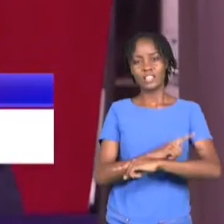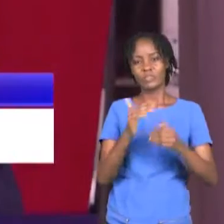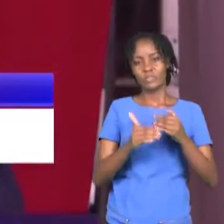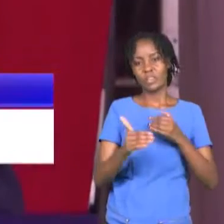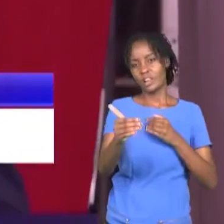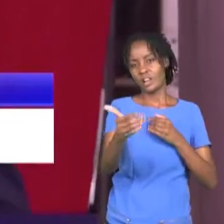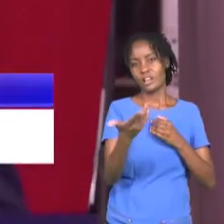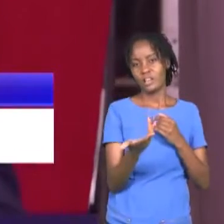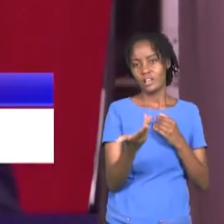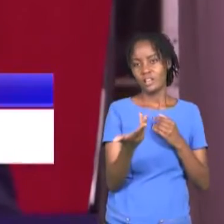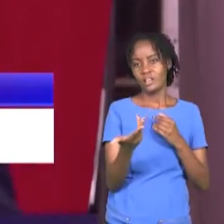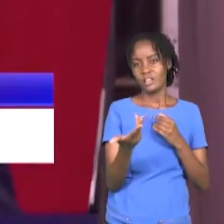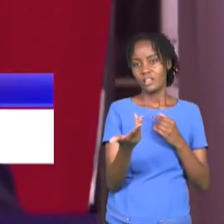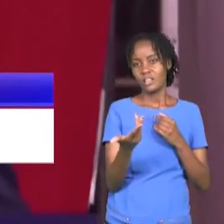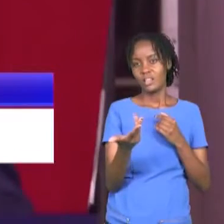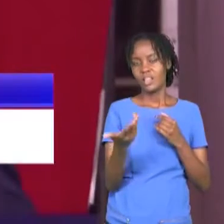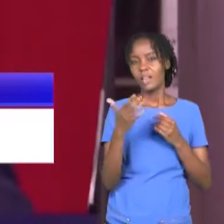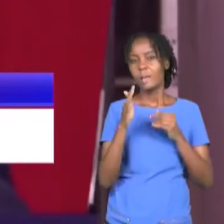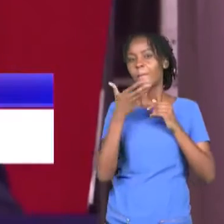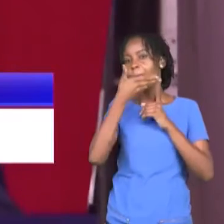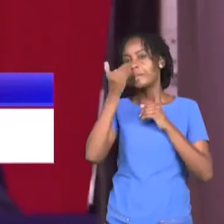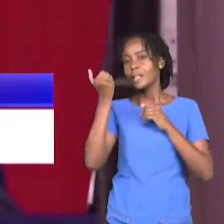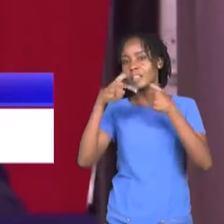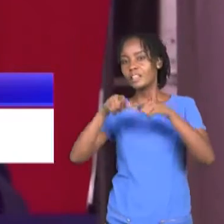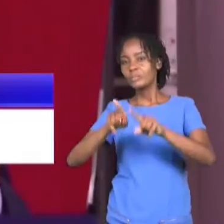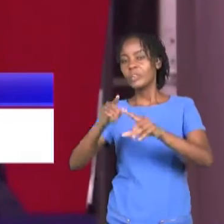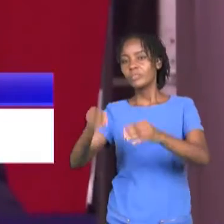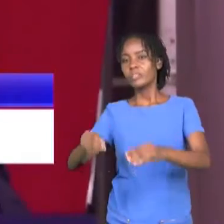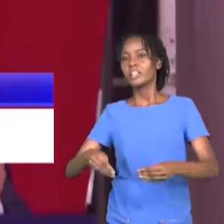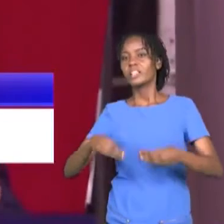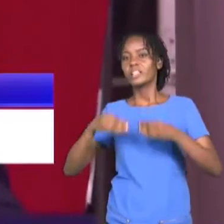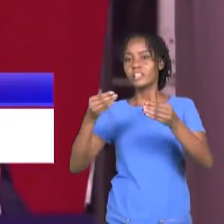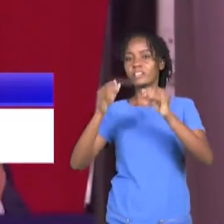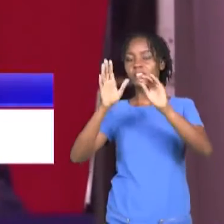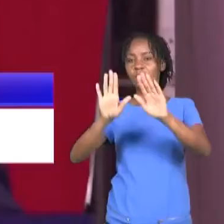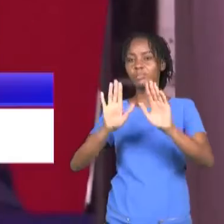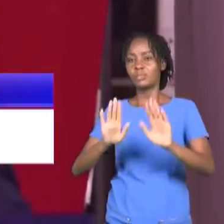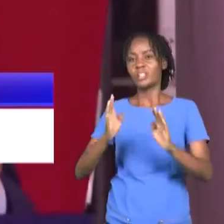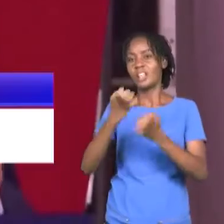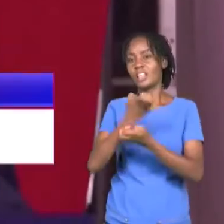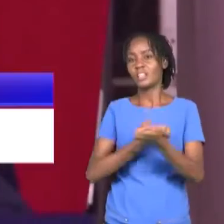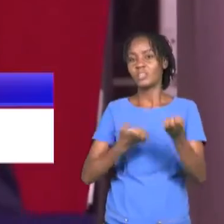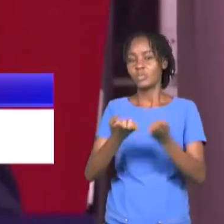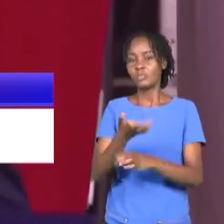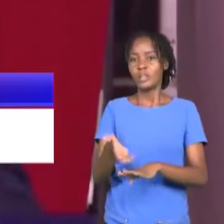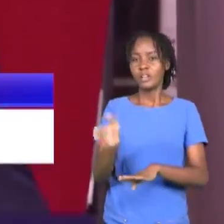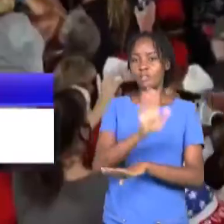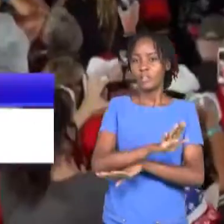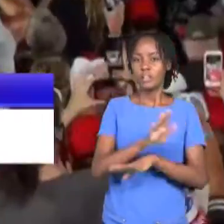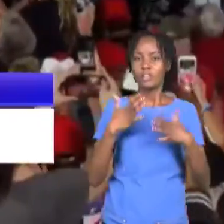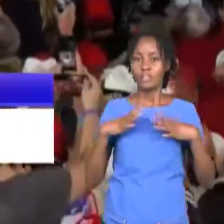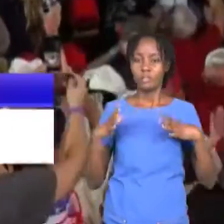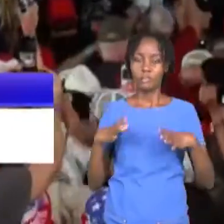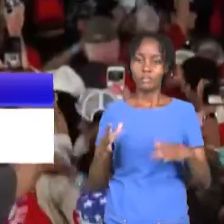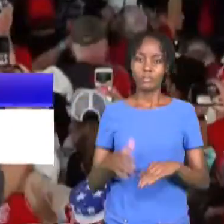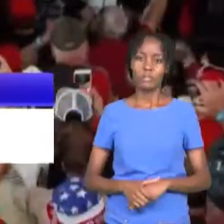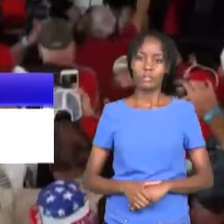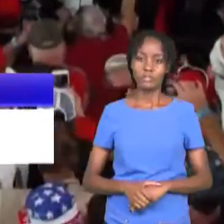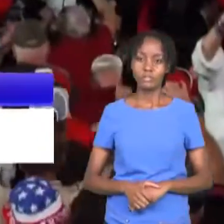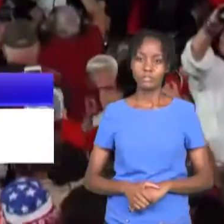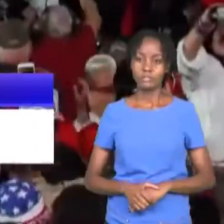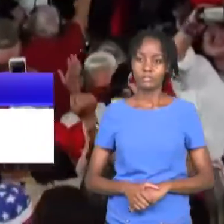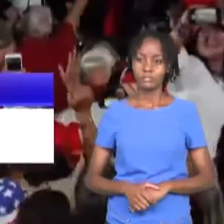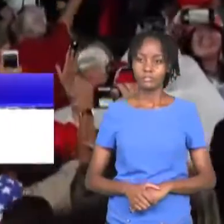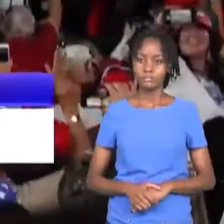instead of providing significant economic recovery and needs for the people who are hurting so badly?